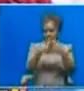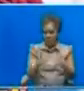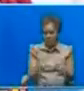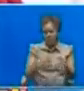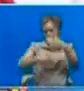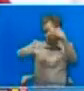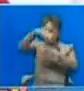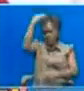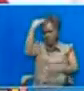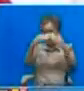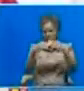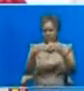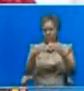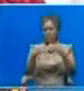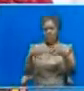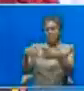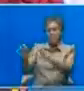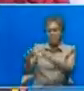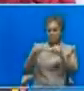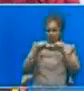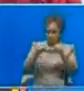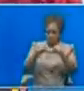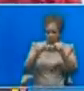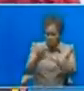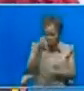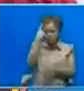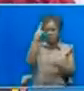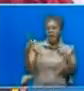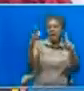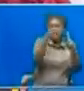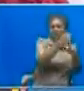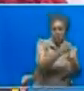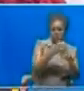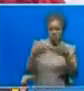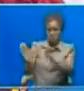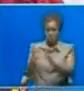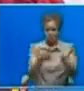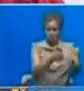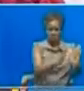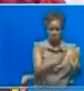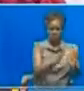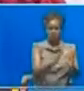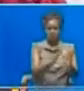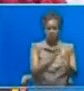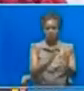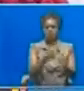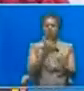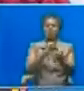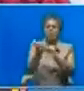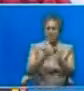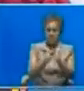the university will not relent in its endeavor to realize a horizon of opportunities for exploiting and